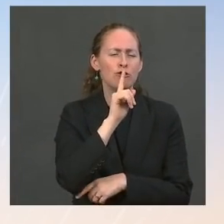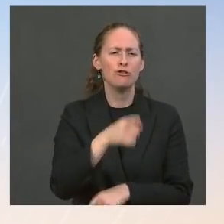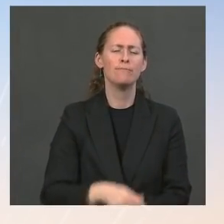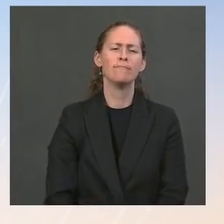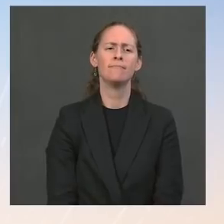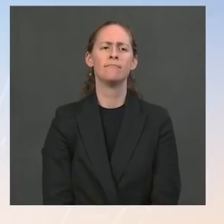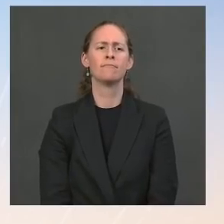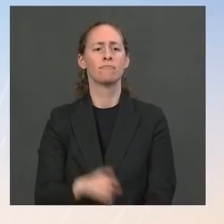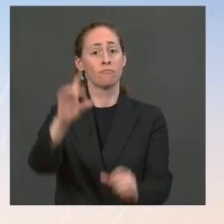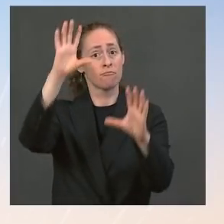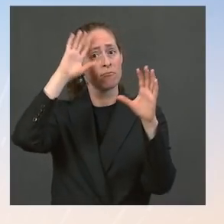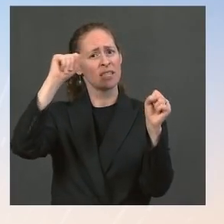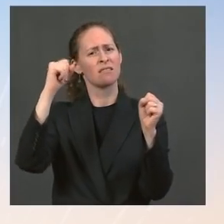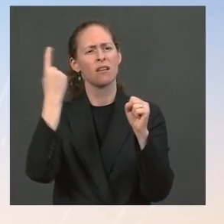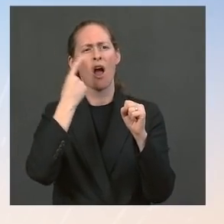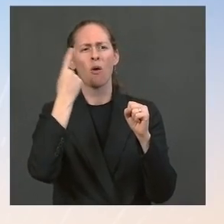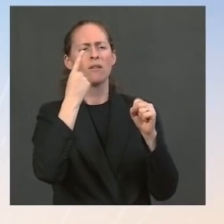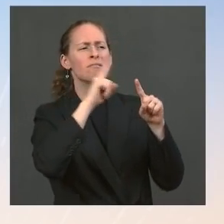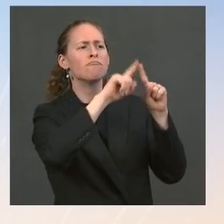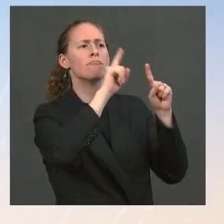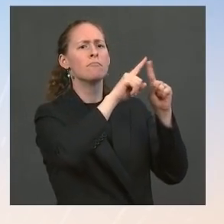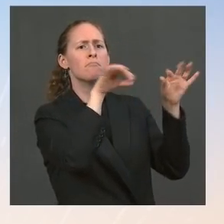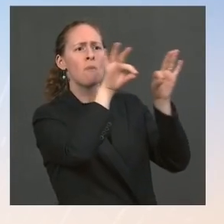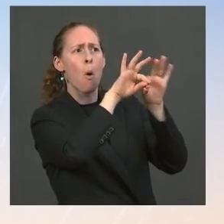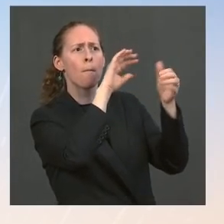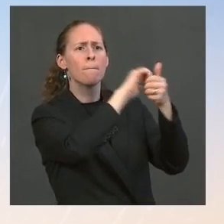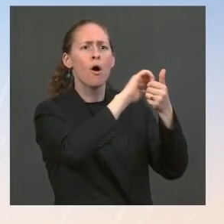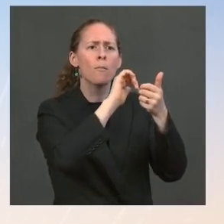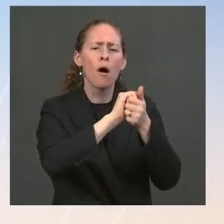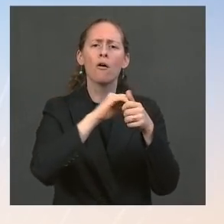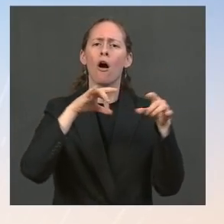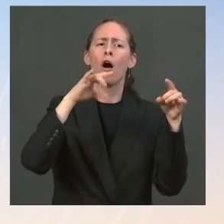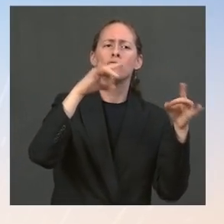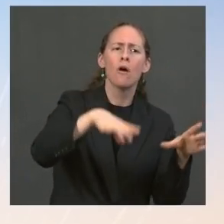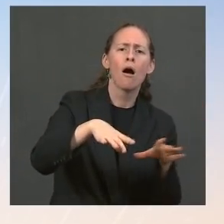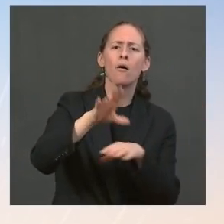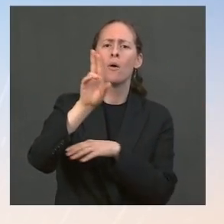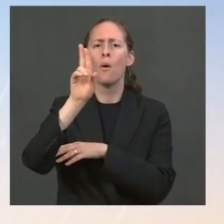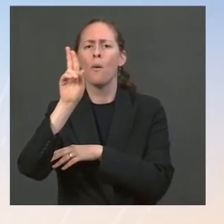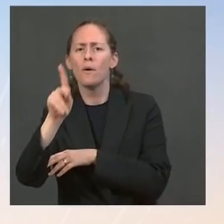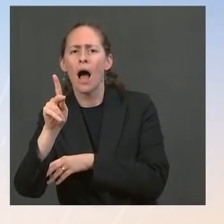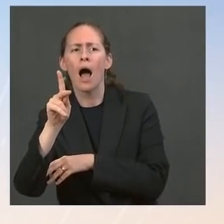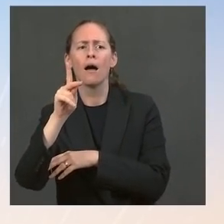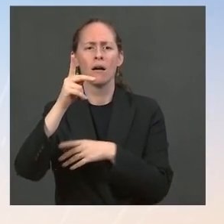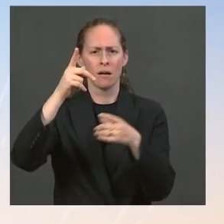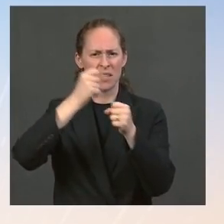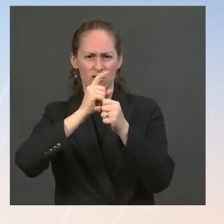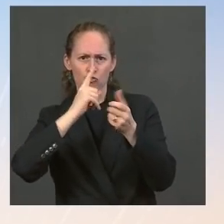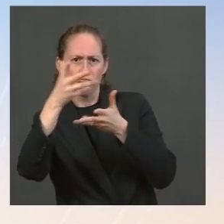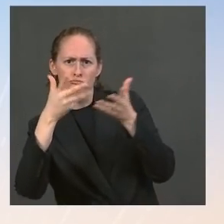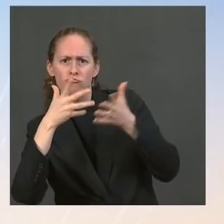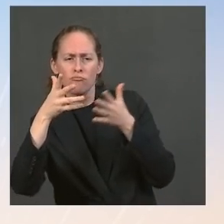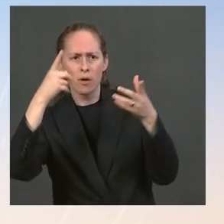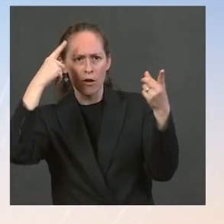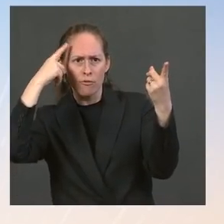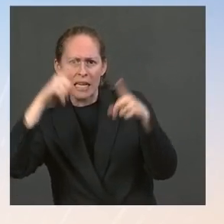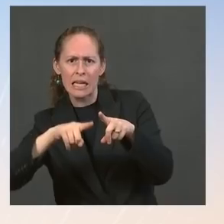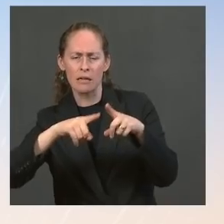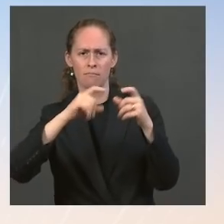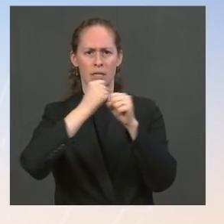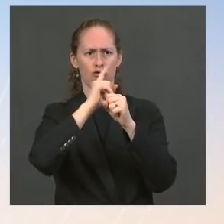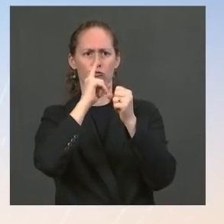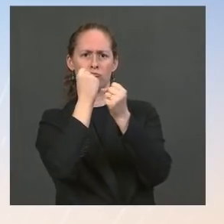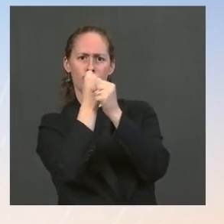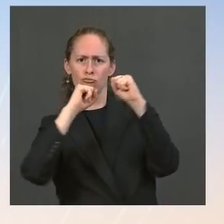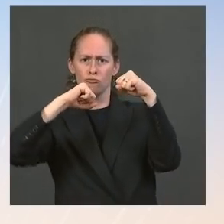worked with key partners, Australia and the United Kingdom, to come to an agreement that would help provide security in an important part